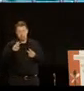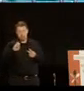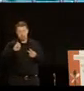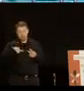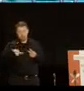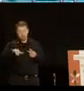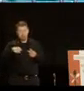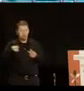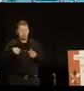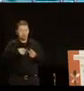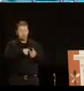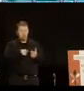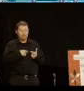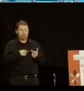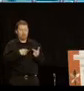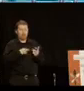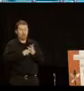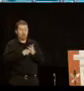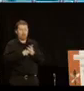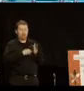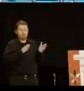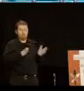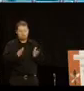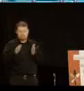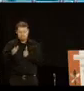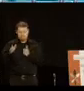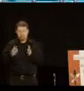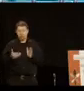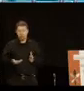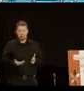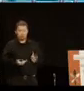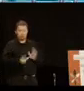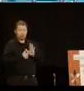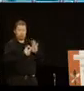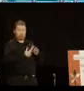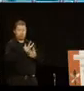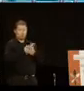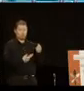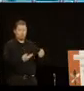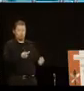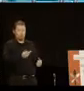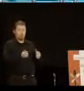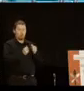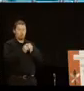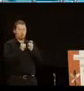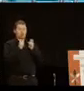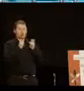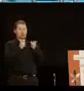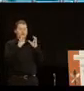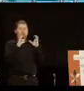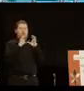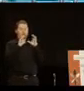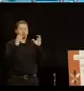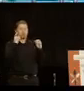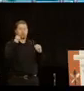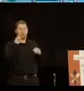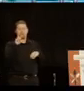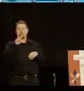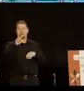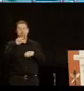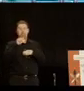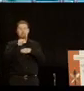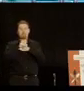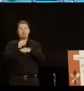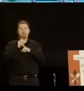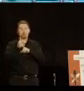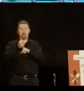have arranged to present both of you with a gift certificate for a 2-night hotel stay